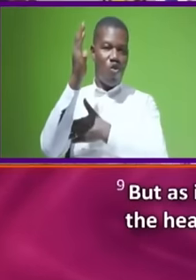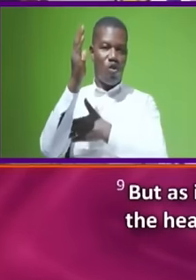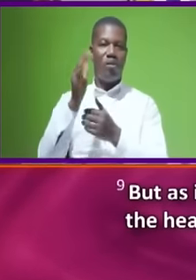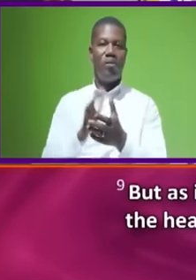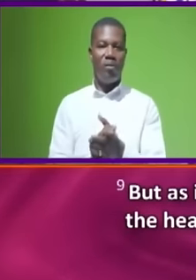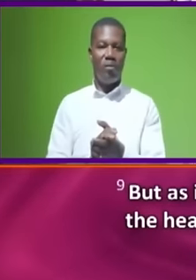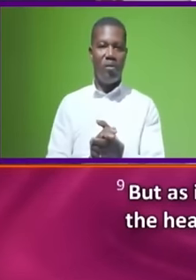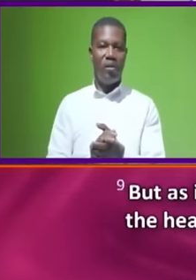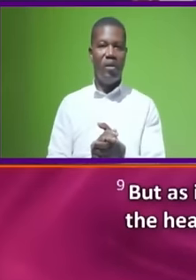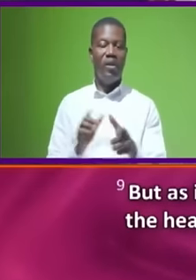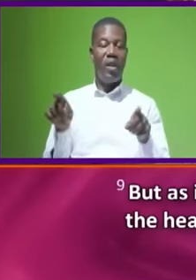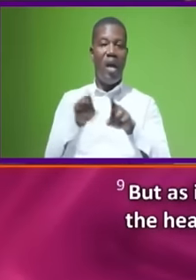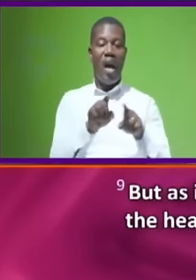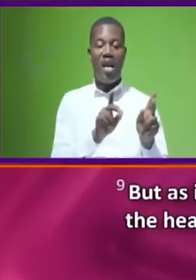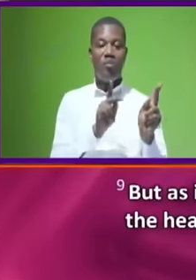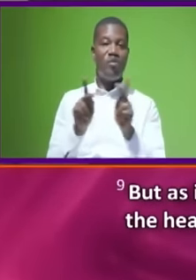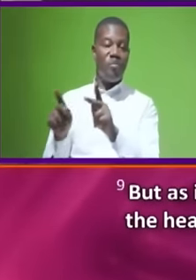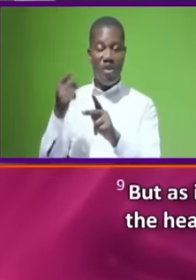The things which God